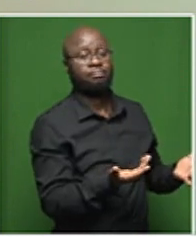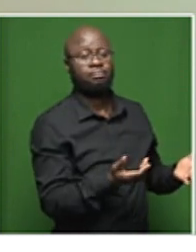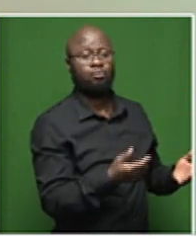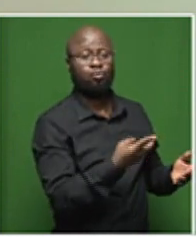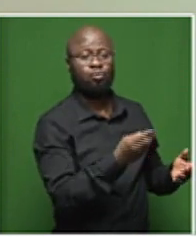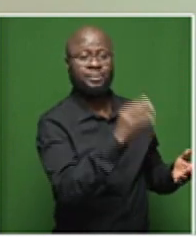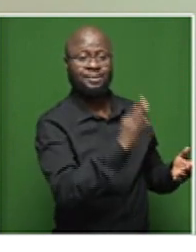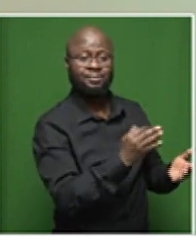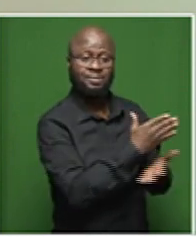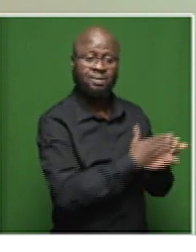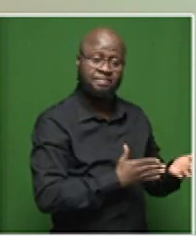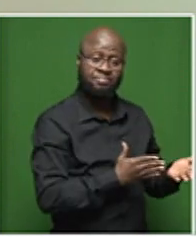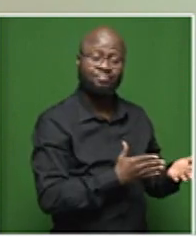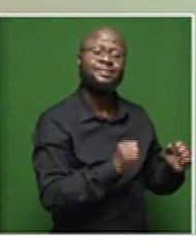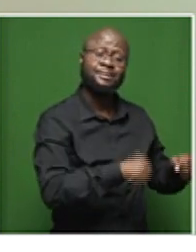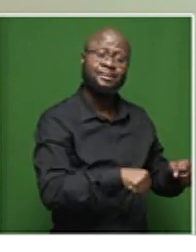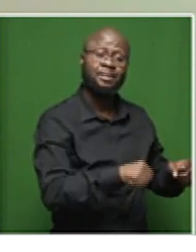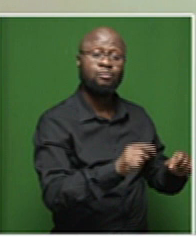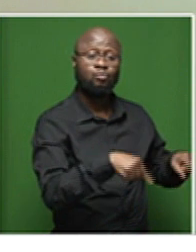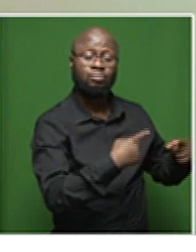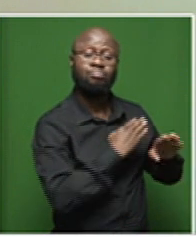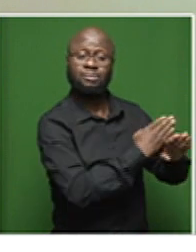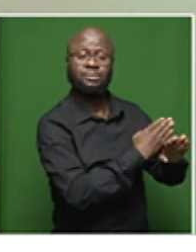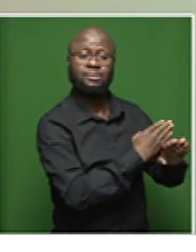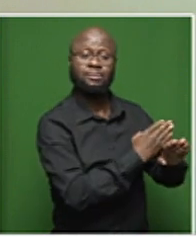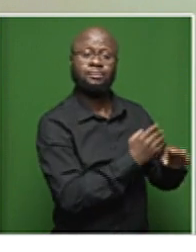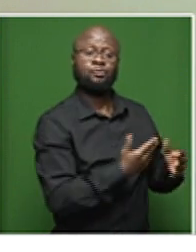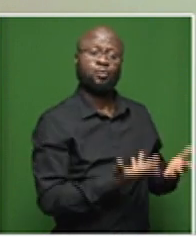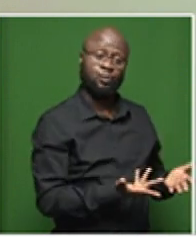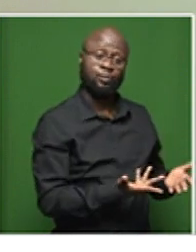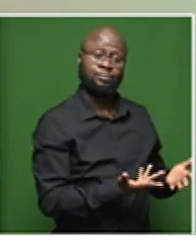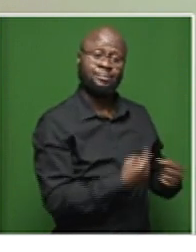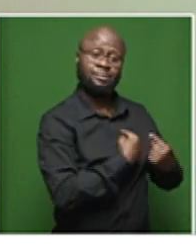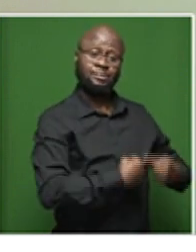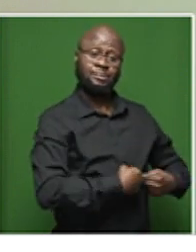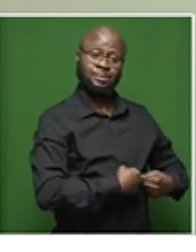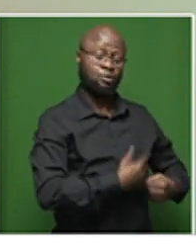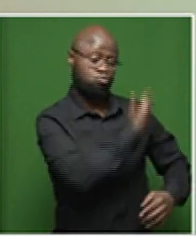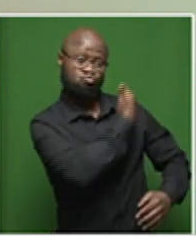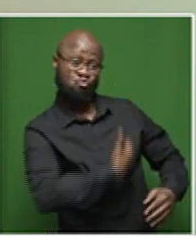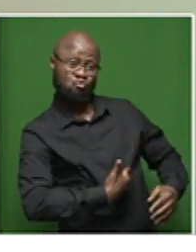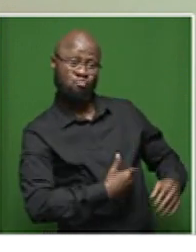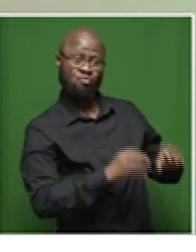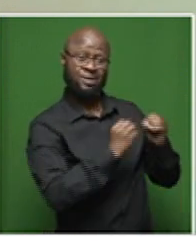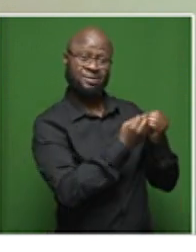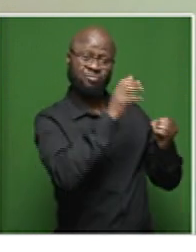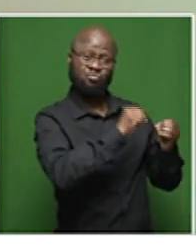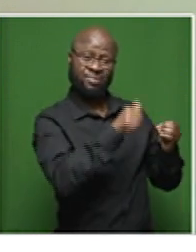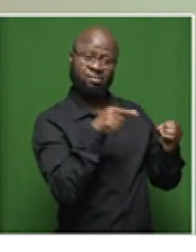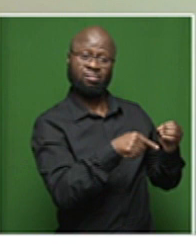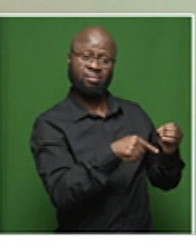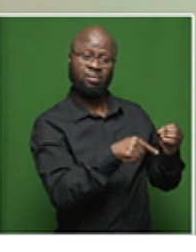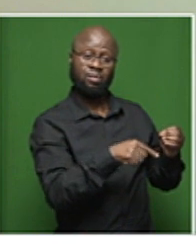that we struggle with. But it is basically where the Heart and Stroke Foundation South Africa will be going out